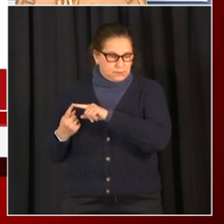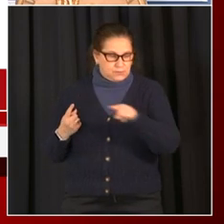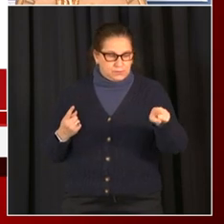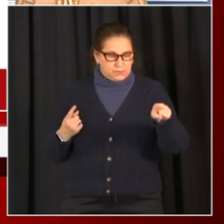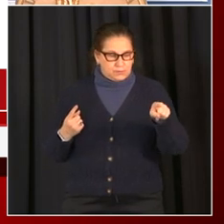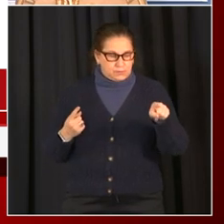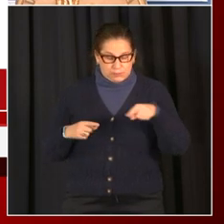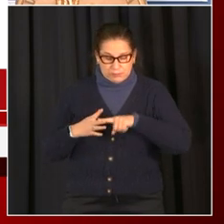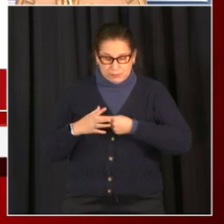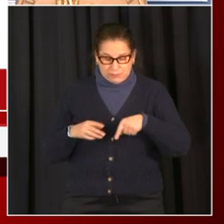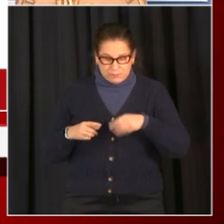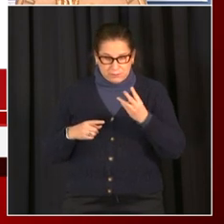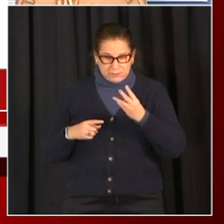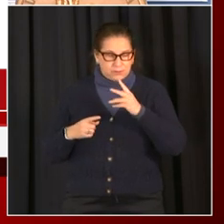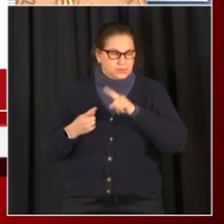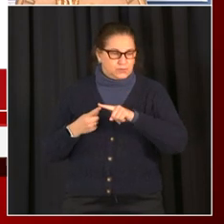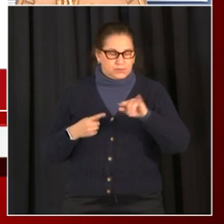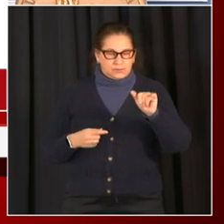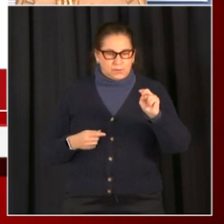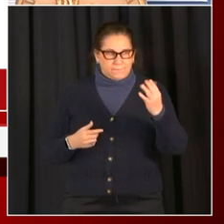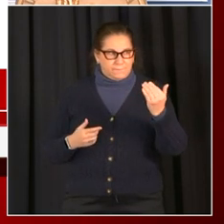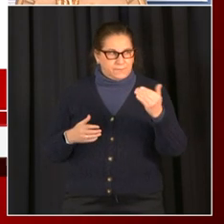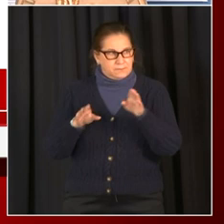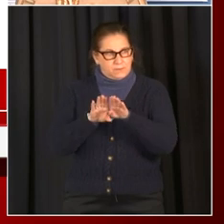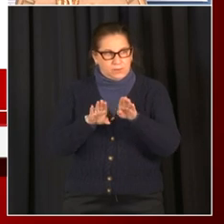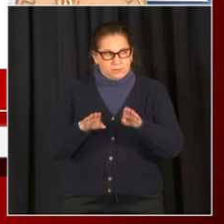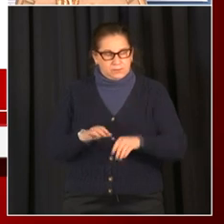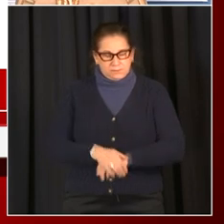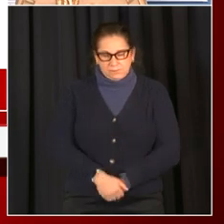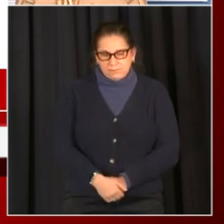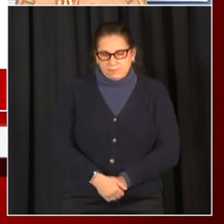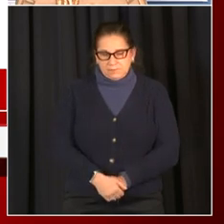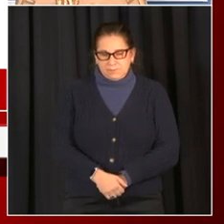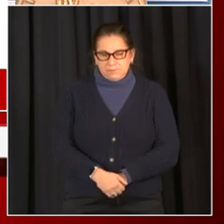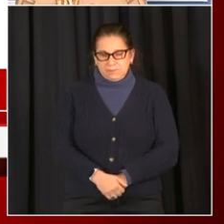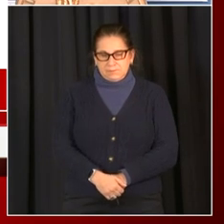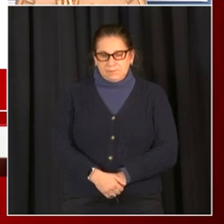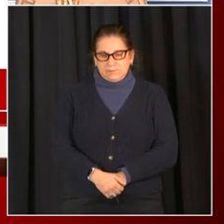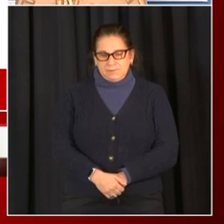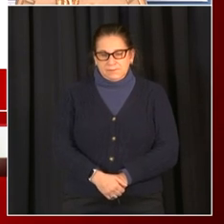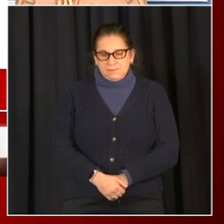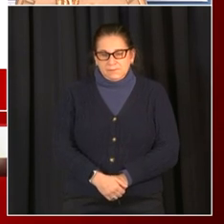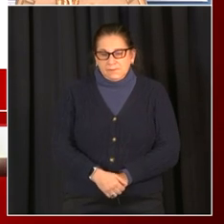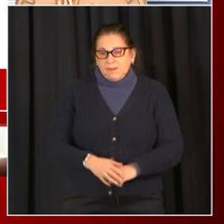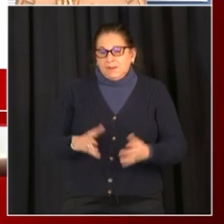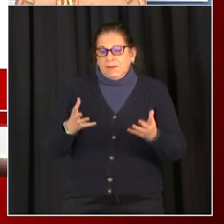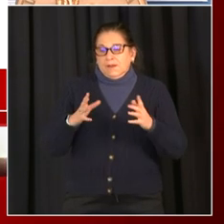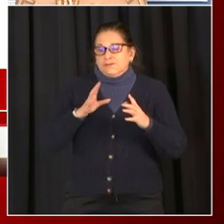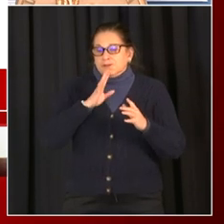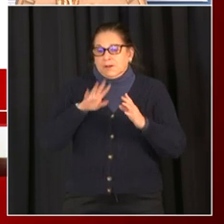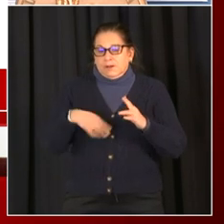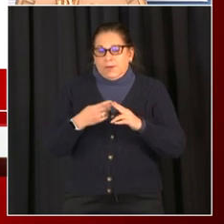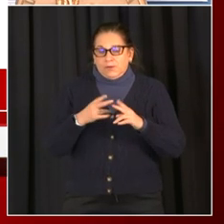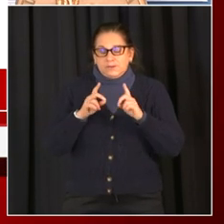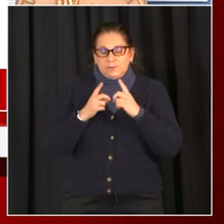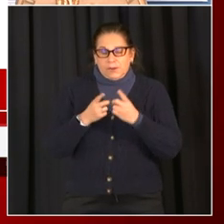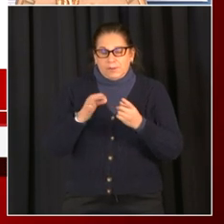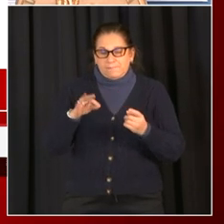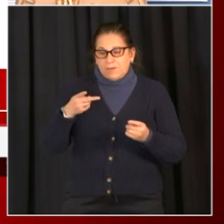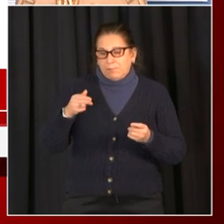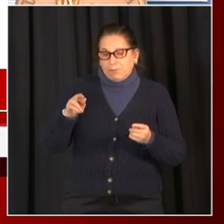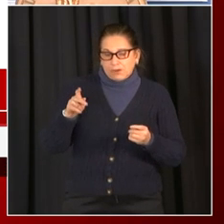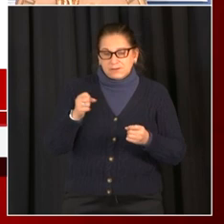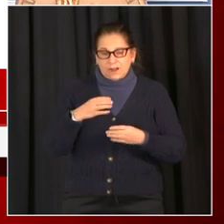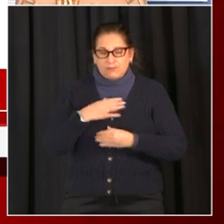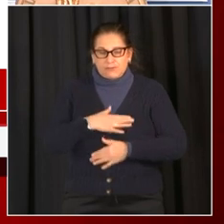are also paused. Our Department of Parks and Recreation pauses all activities